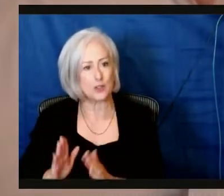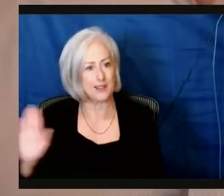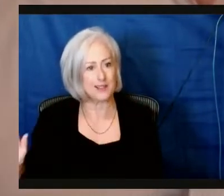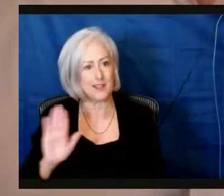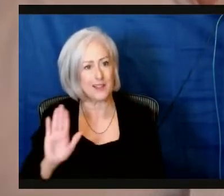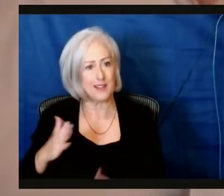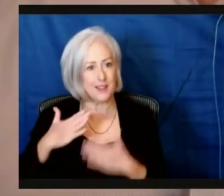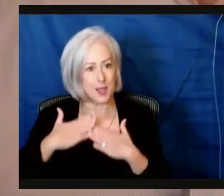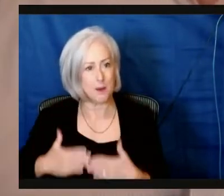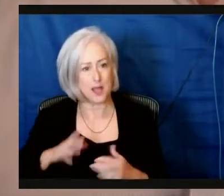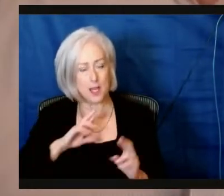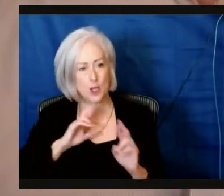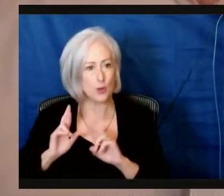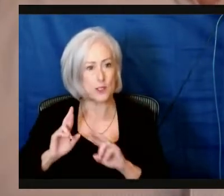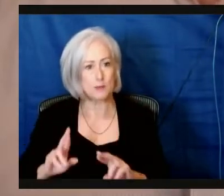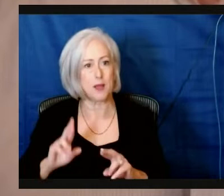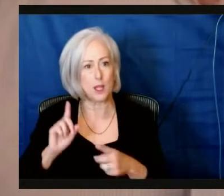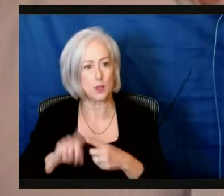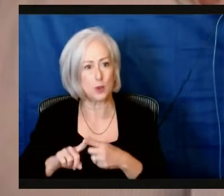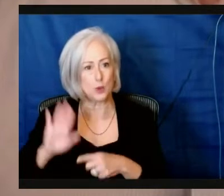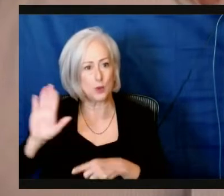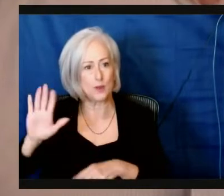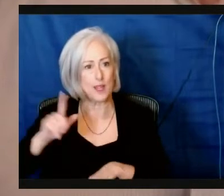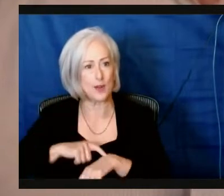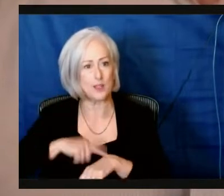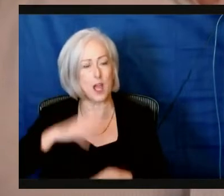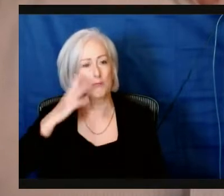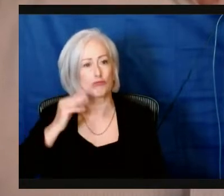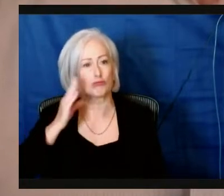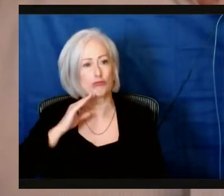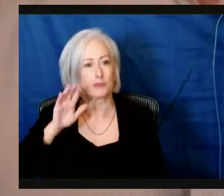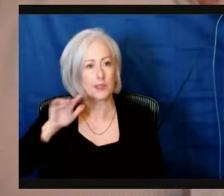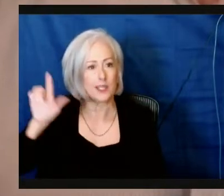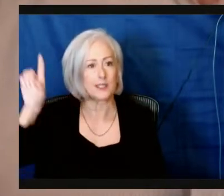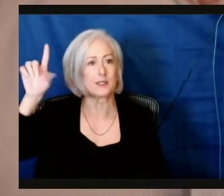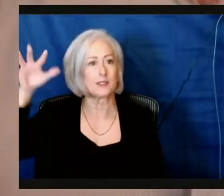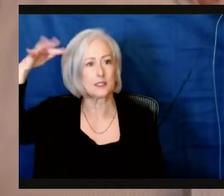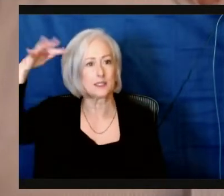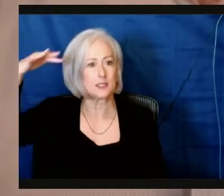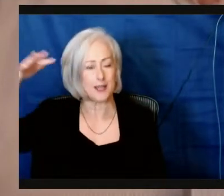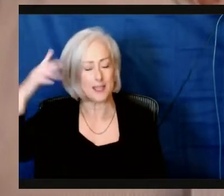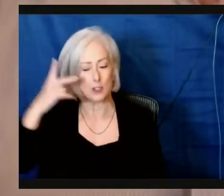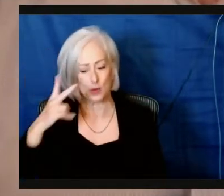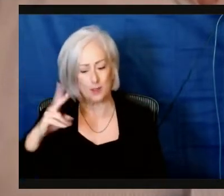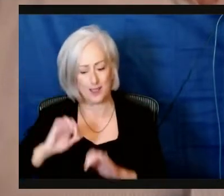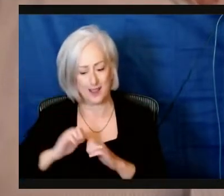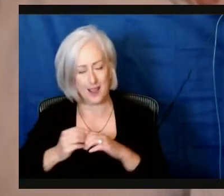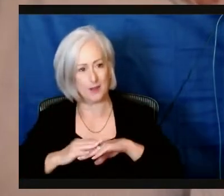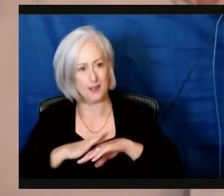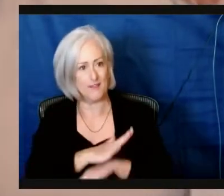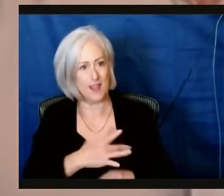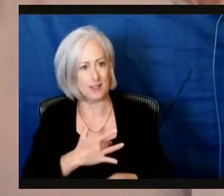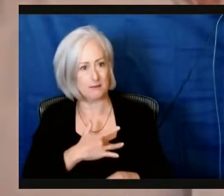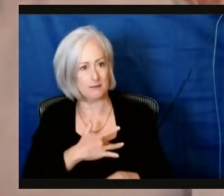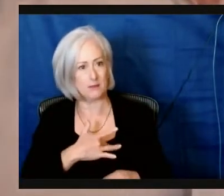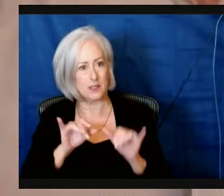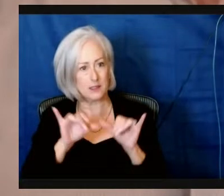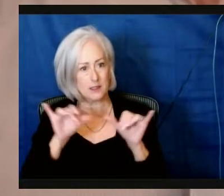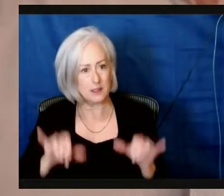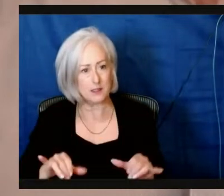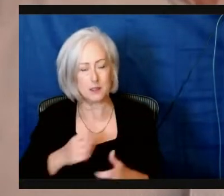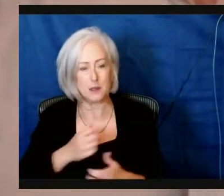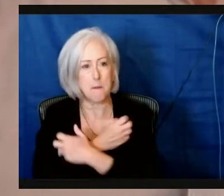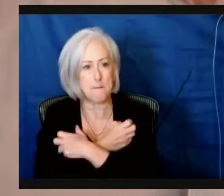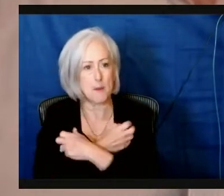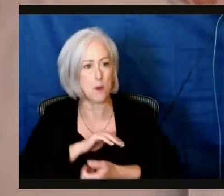to their time in space, where you see effects on the cardiovascular system, bone and